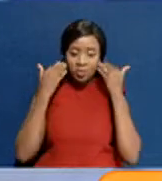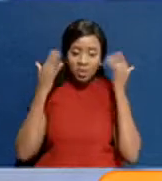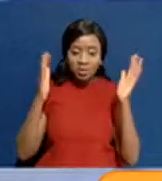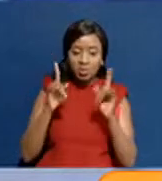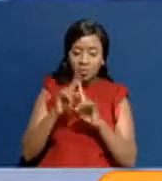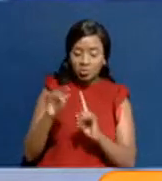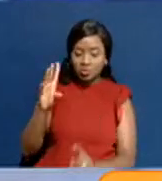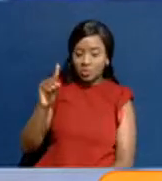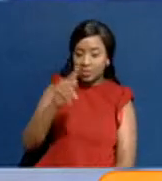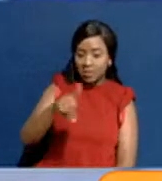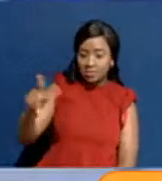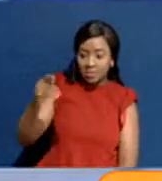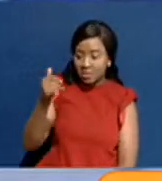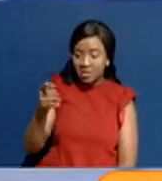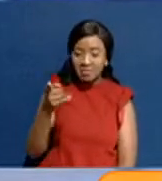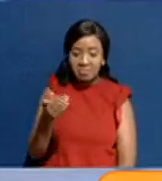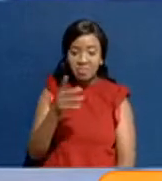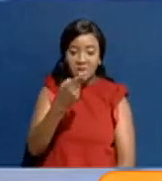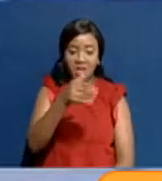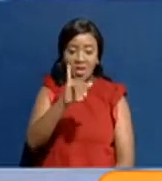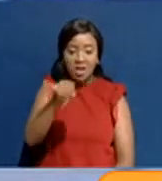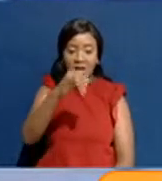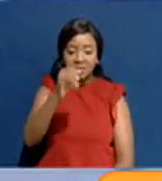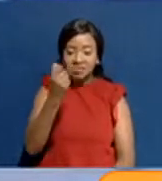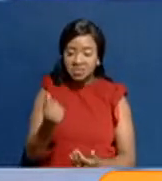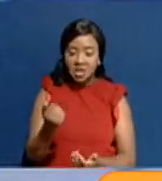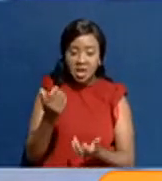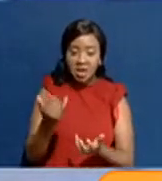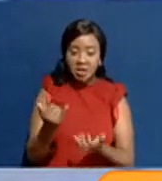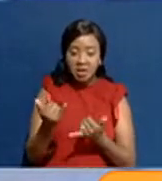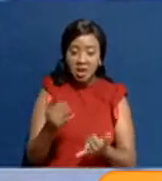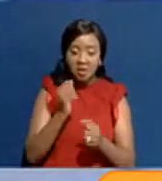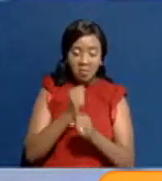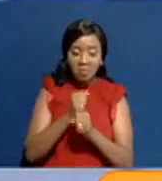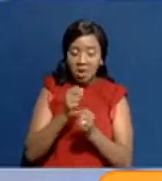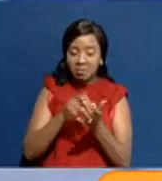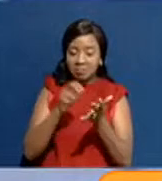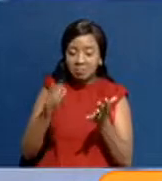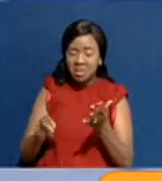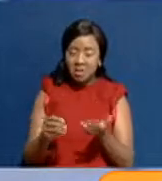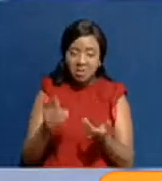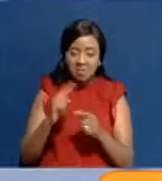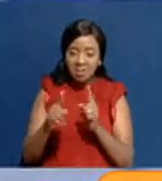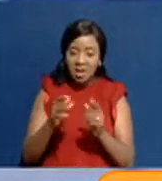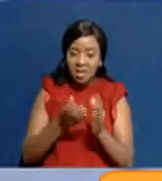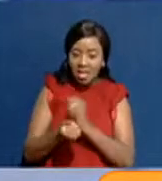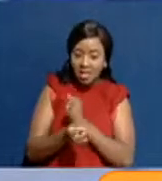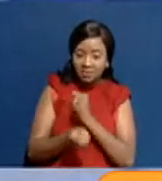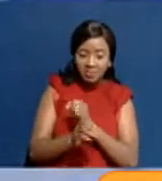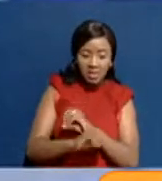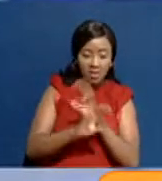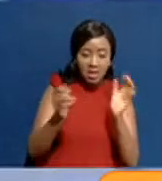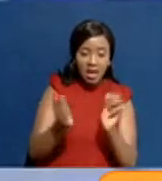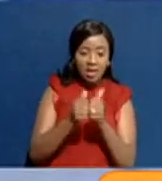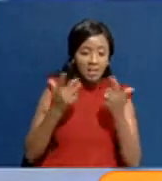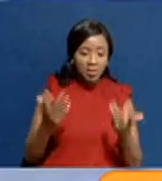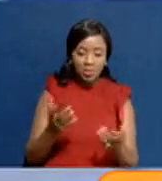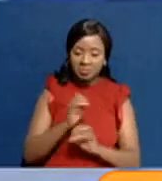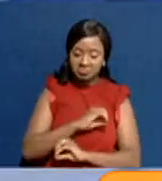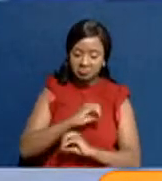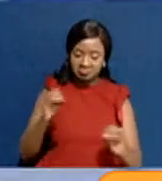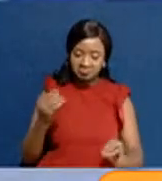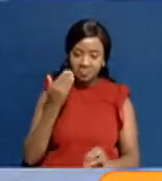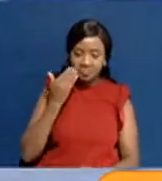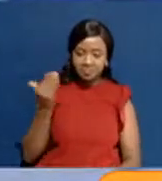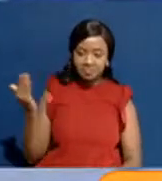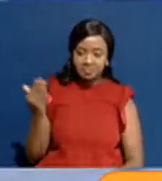Nurdin Haji, is leaving office without giving us what exactly happened about the COVID billionaires. Maybe we should listen to him one more